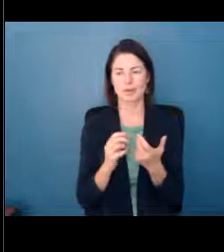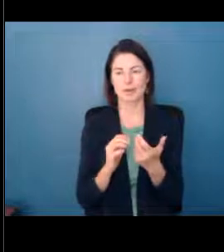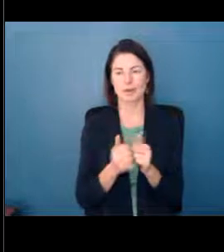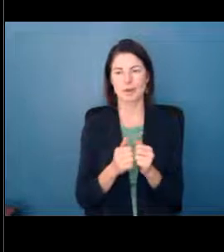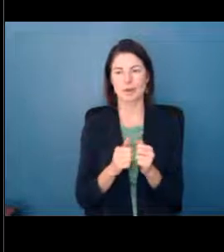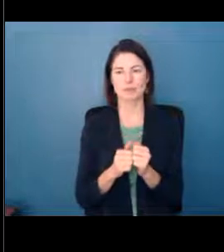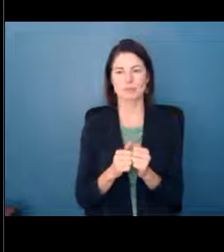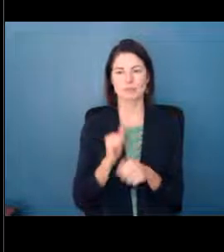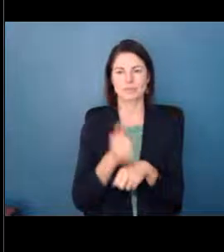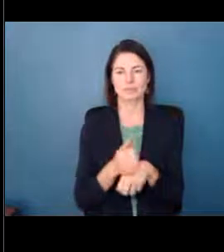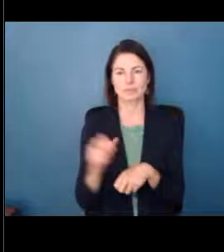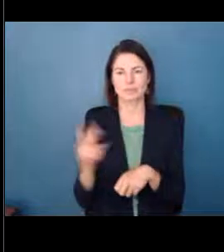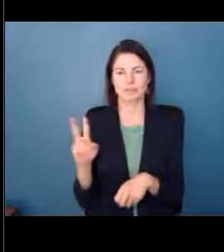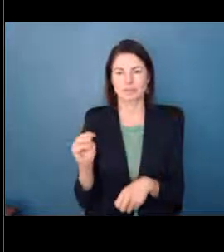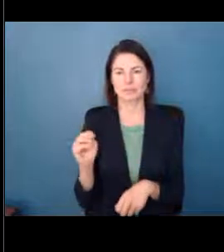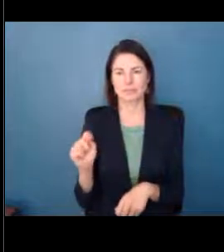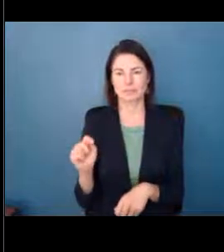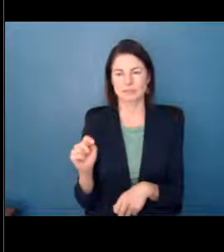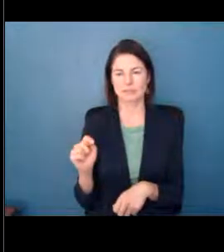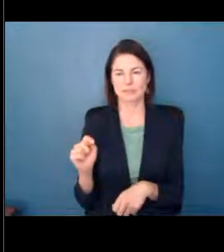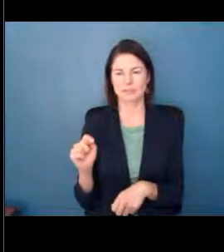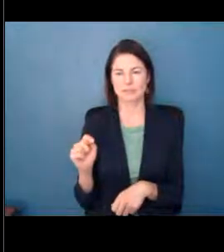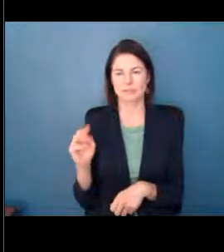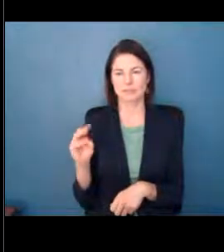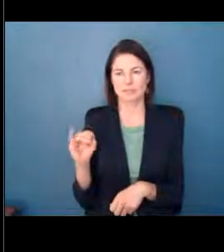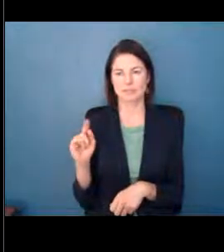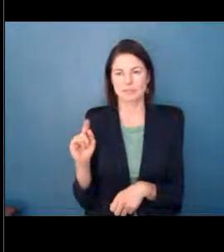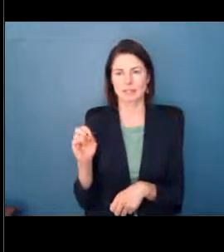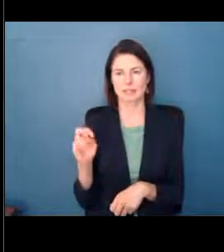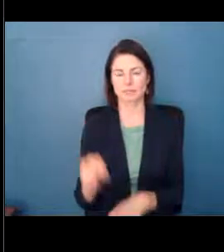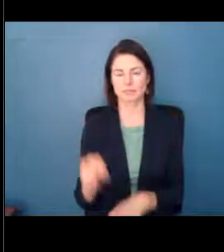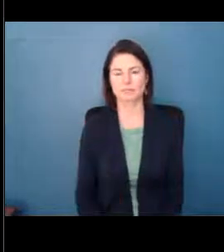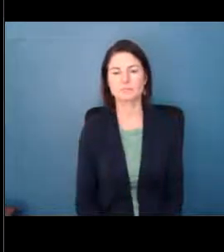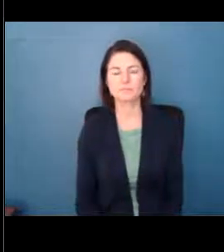up VMT mitigation